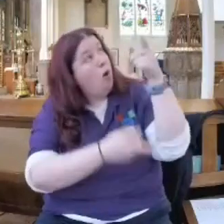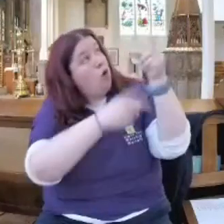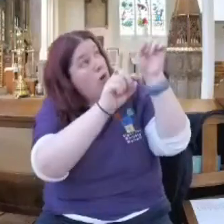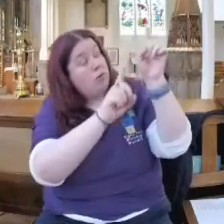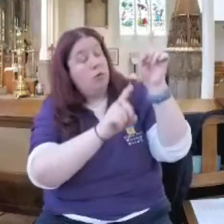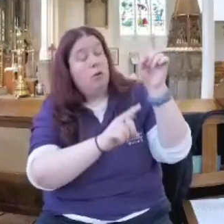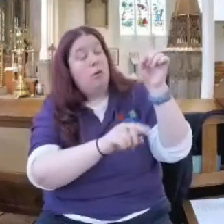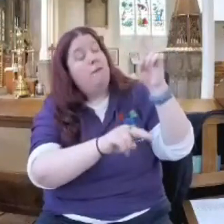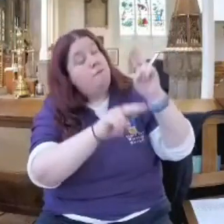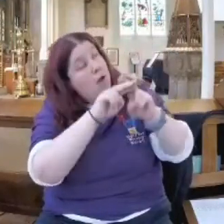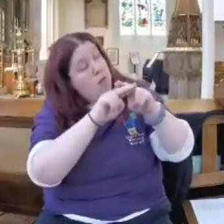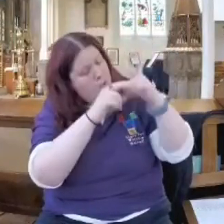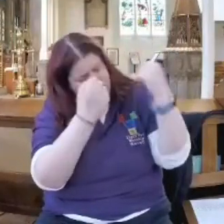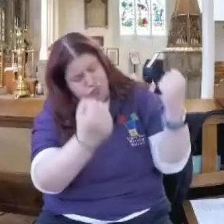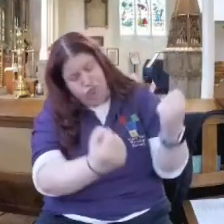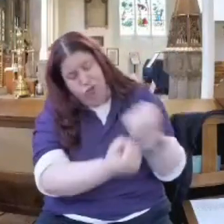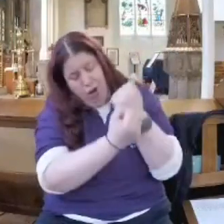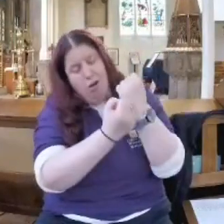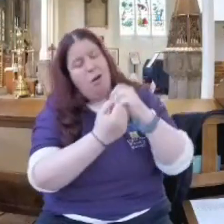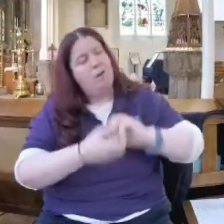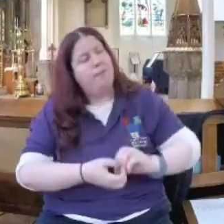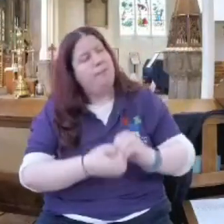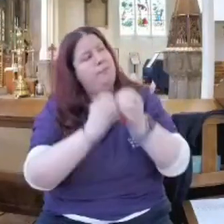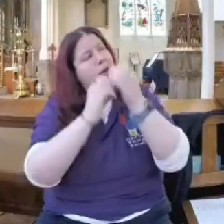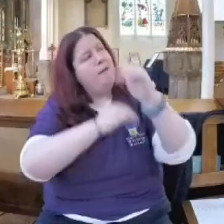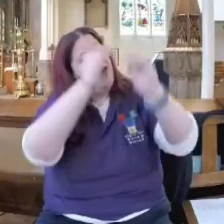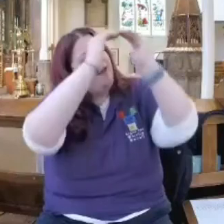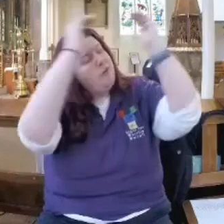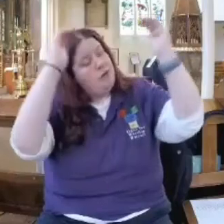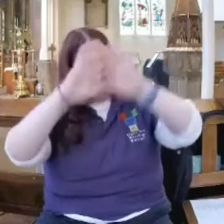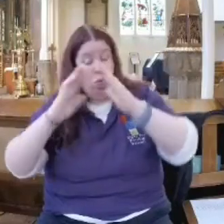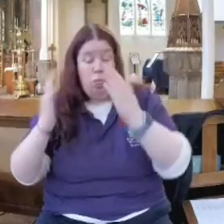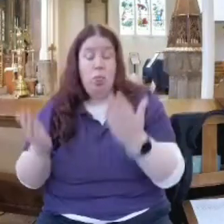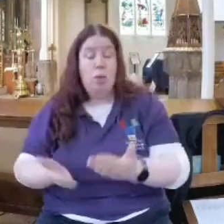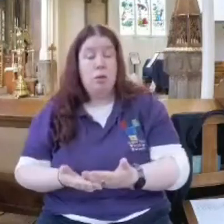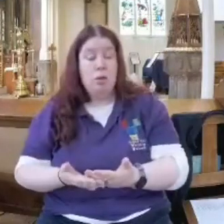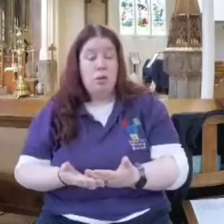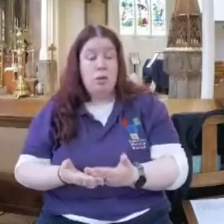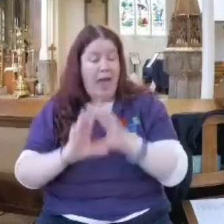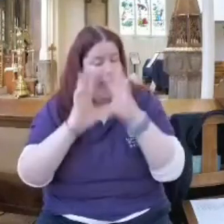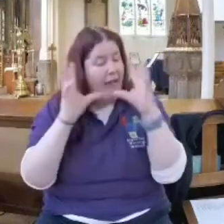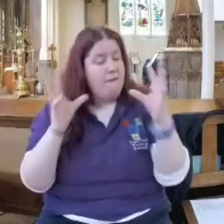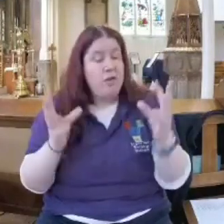the Father, the Almighty, maker of heaven and earth, of all that